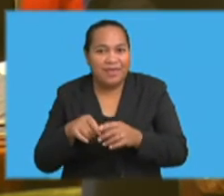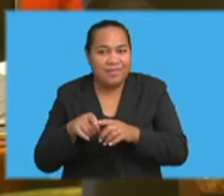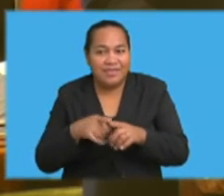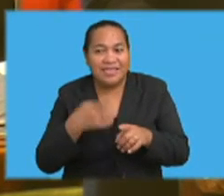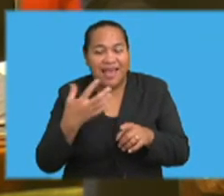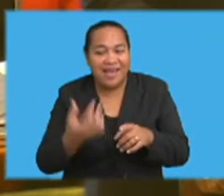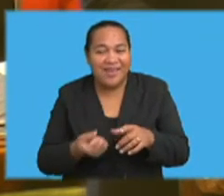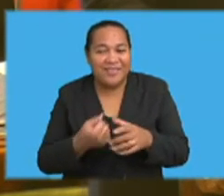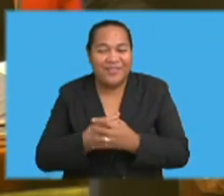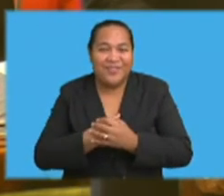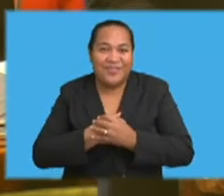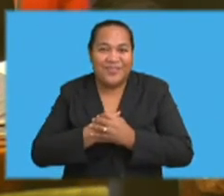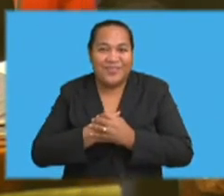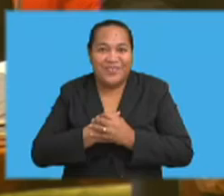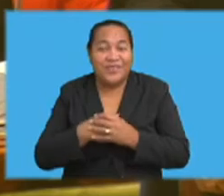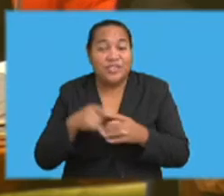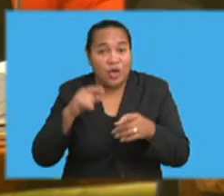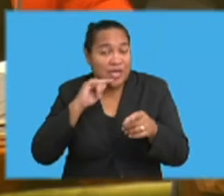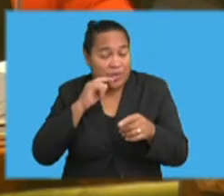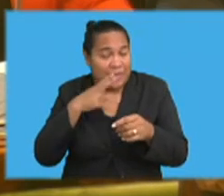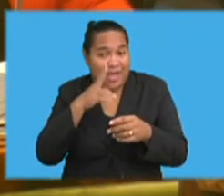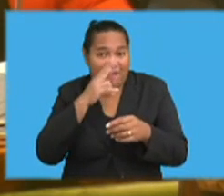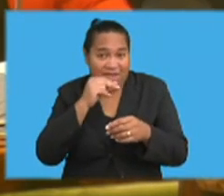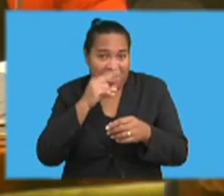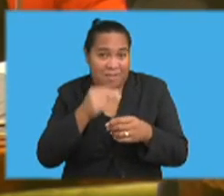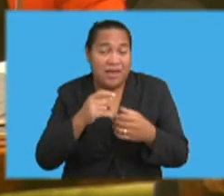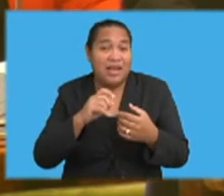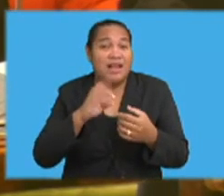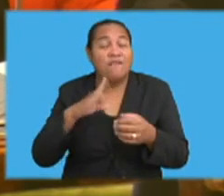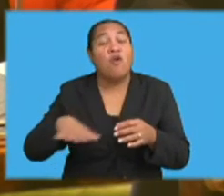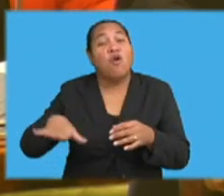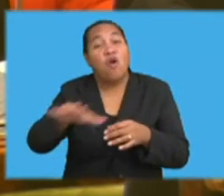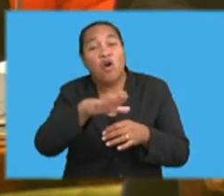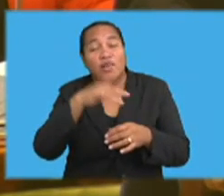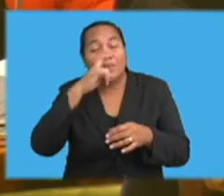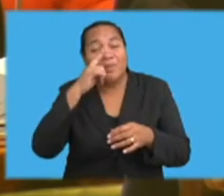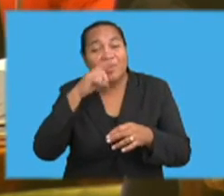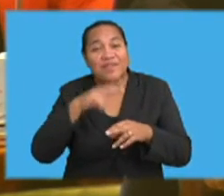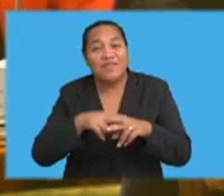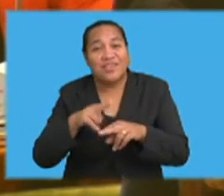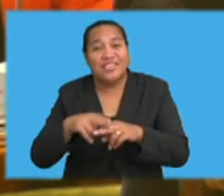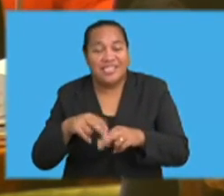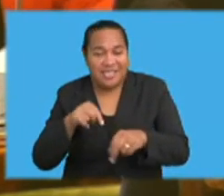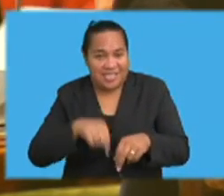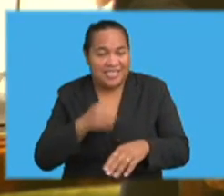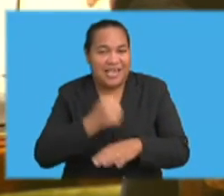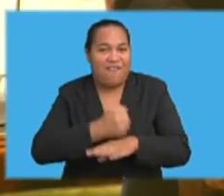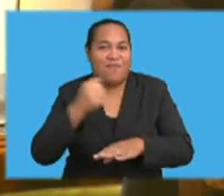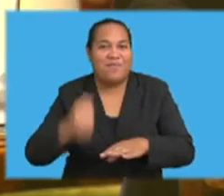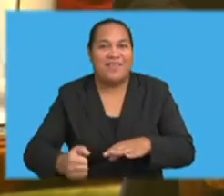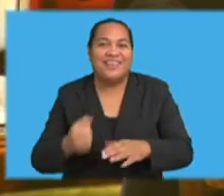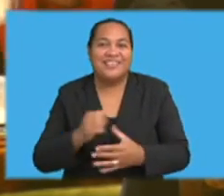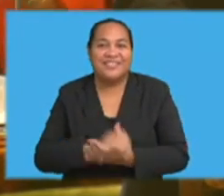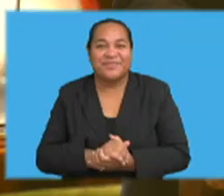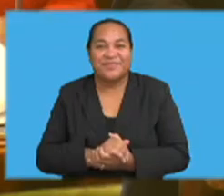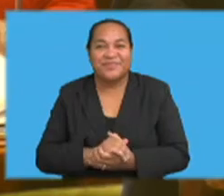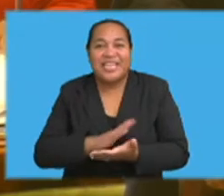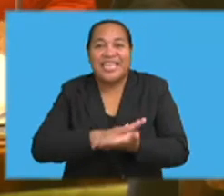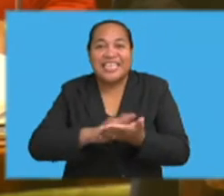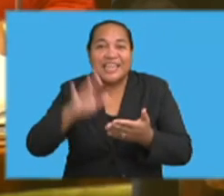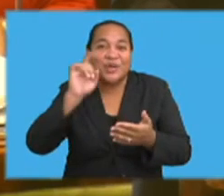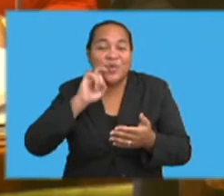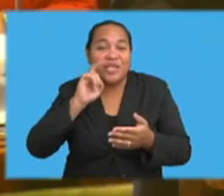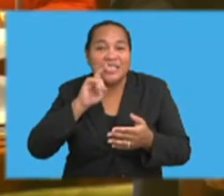for everyone. And this will become available to all people in Fiji under this government, Madam Speaker. Clean water is